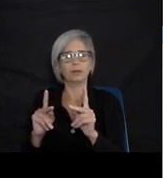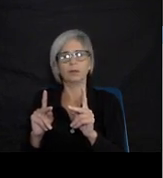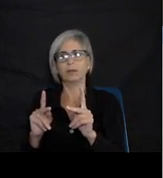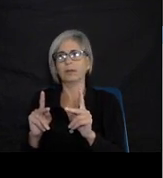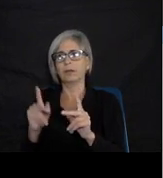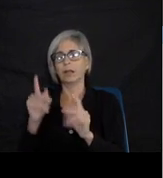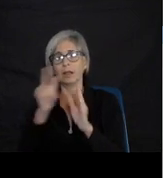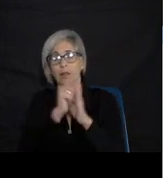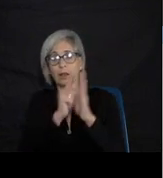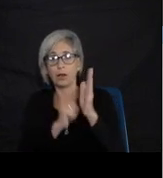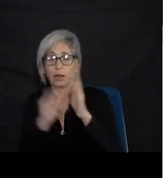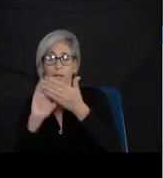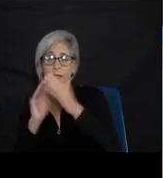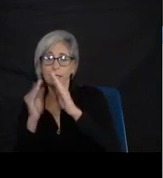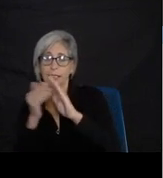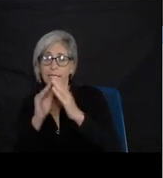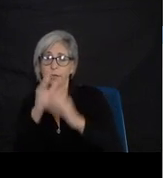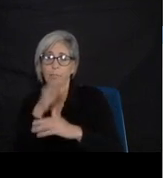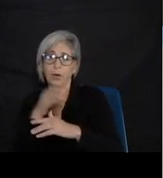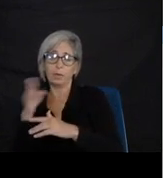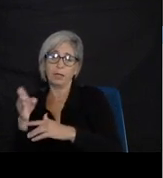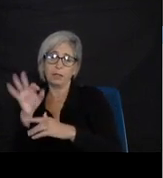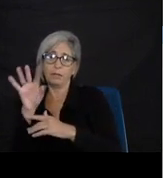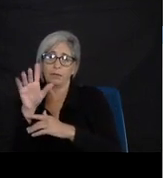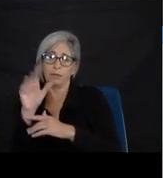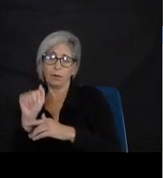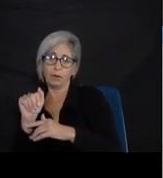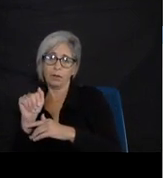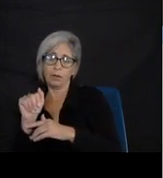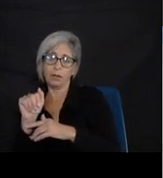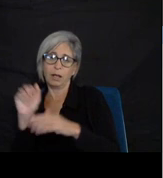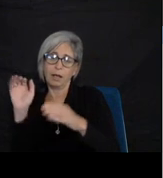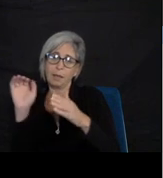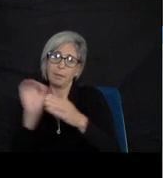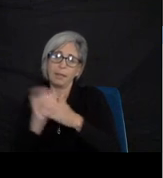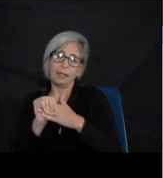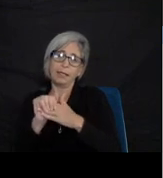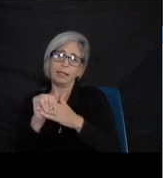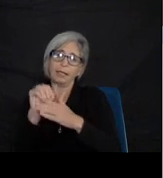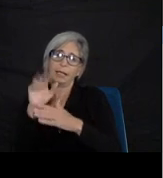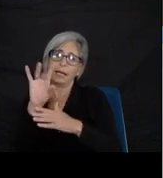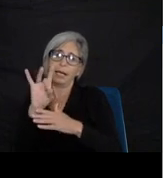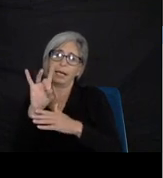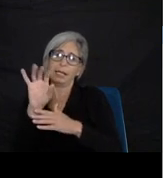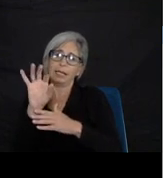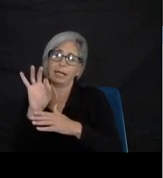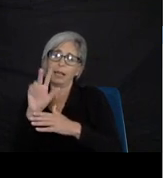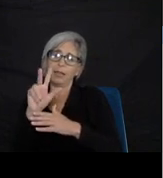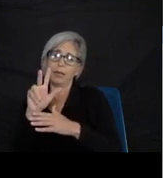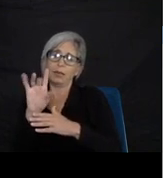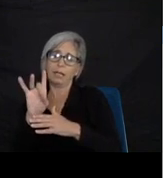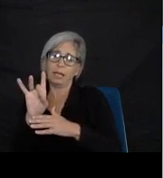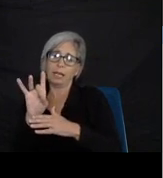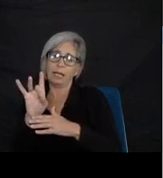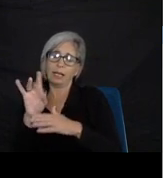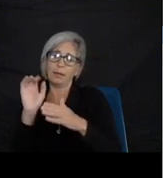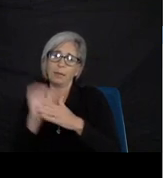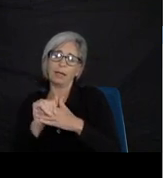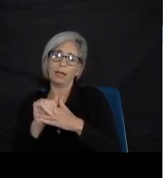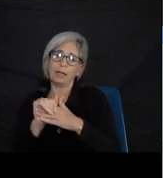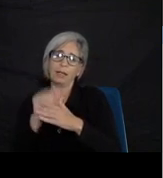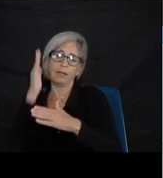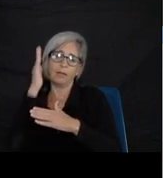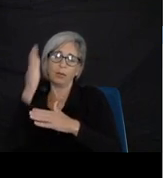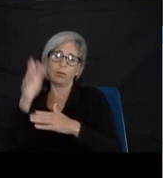An ordinance of the City of Boynton Beach, Florida, amending ordinance 8938 by amending the future land use element